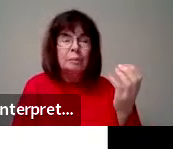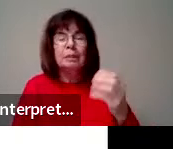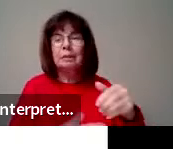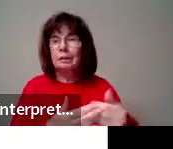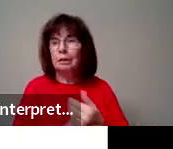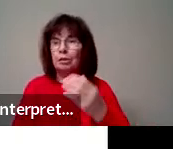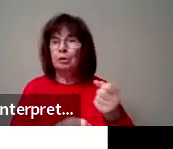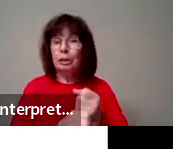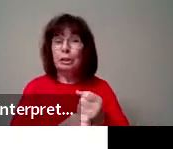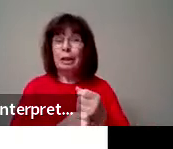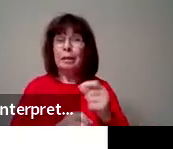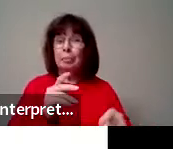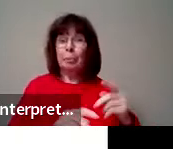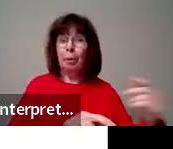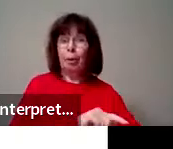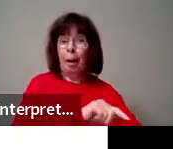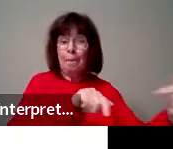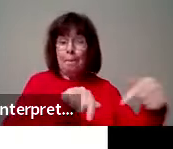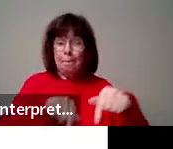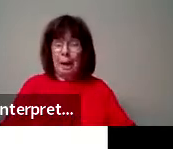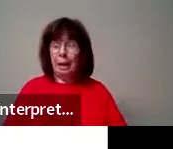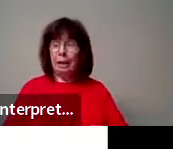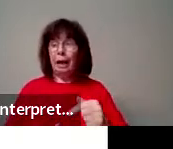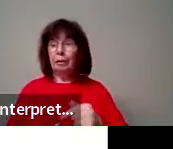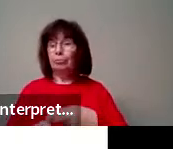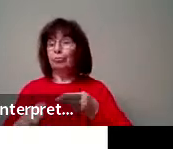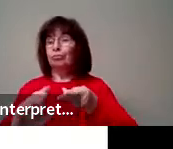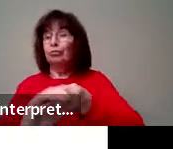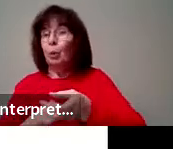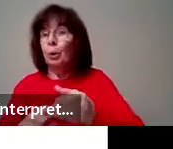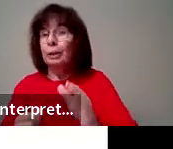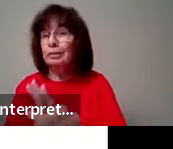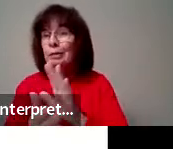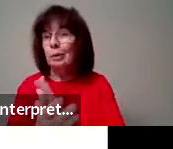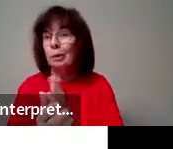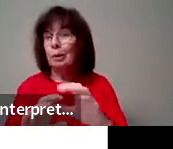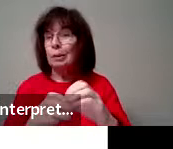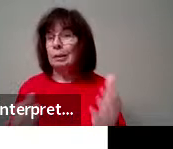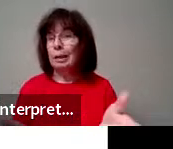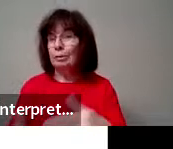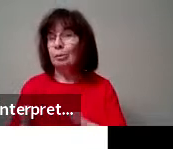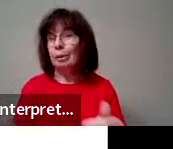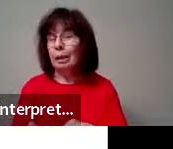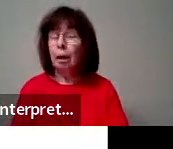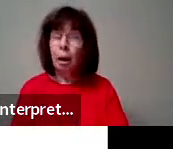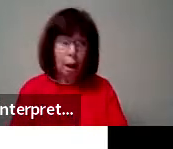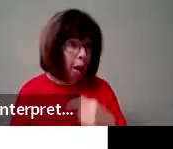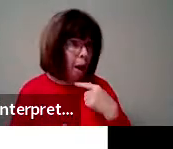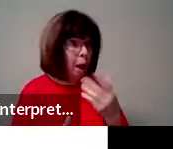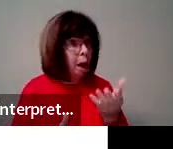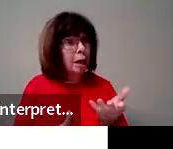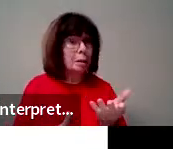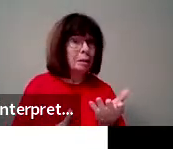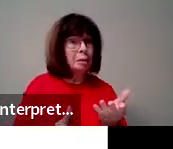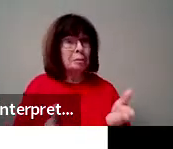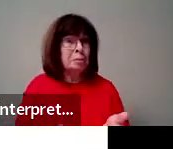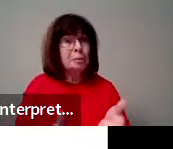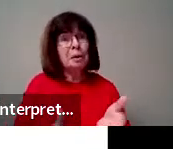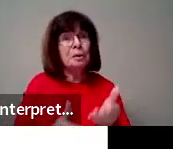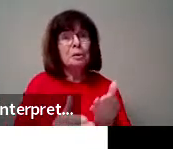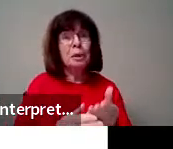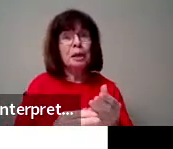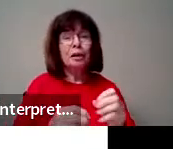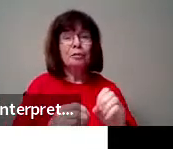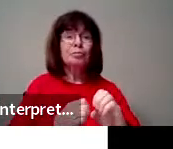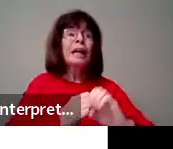back and go right back into school. I'm a big proponent of the idea of extending the winter break a couple weeks so people